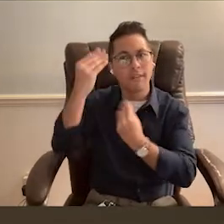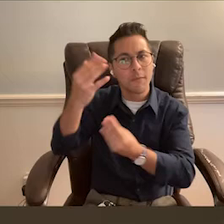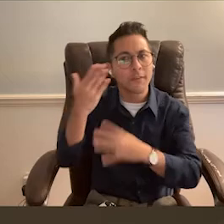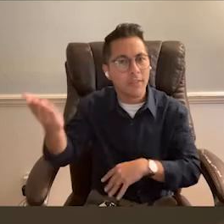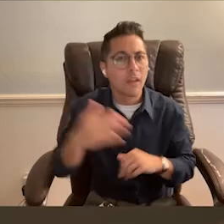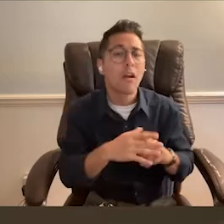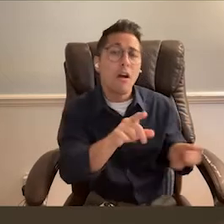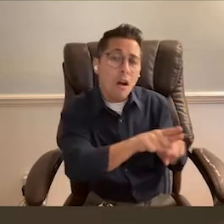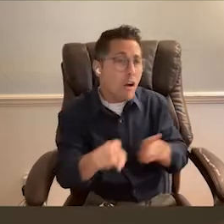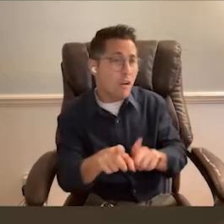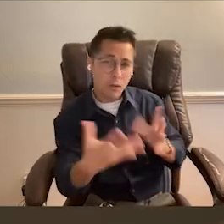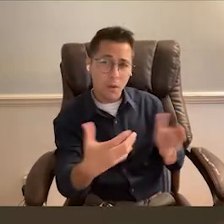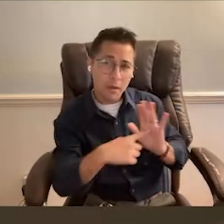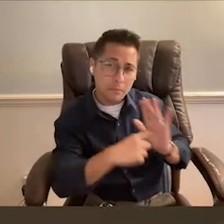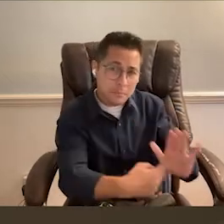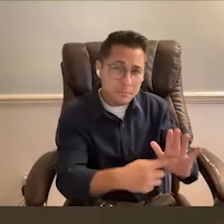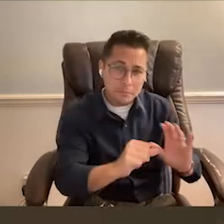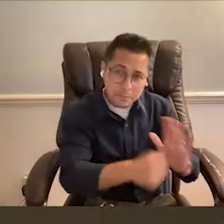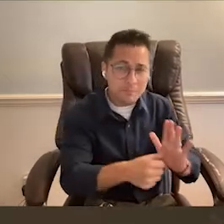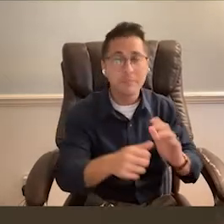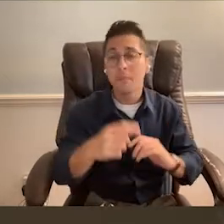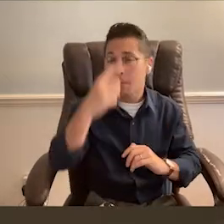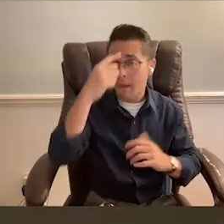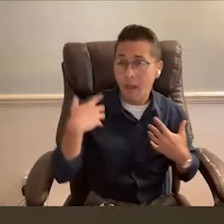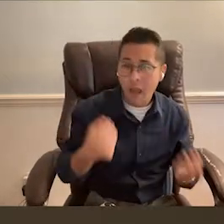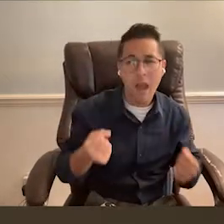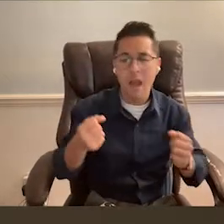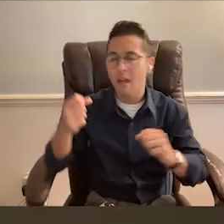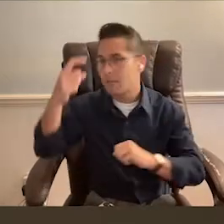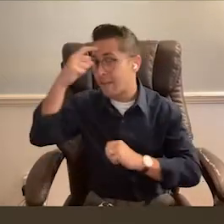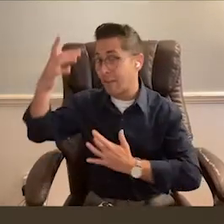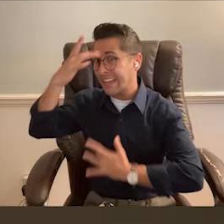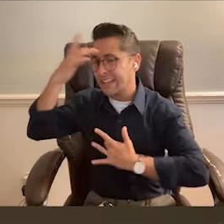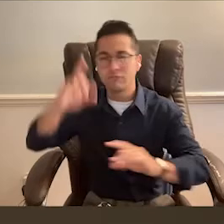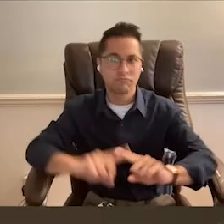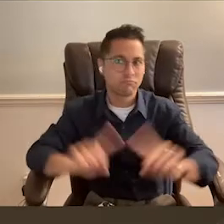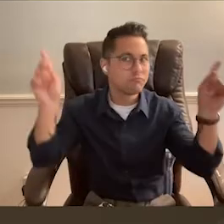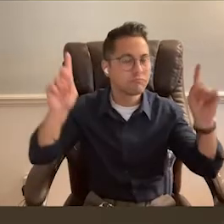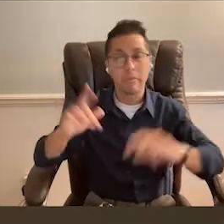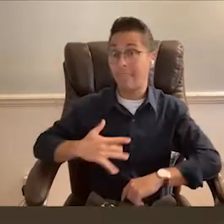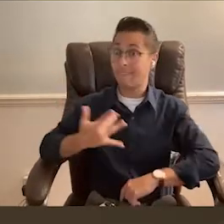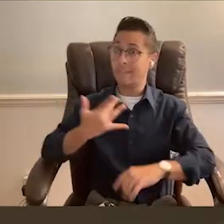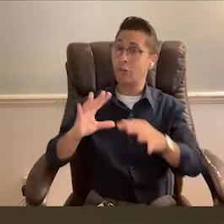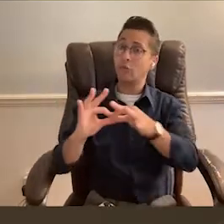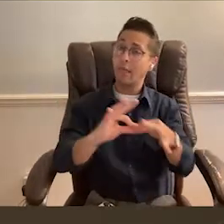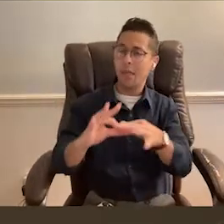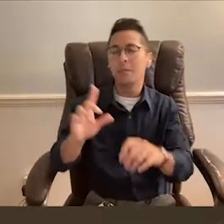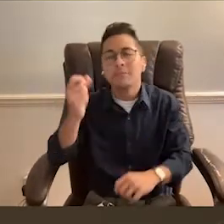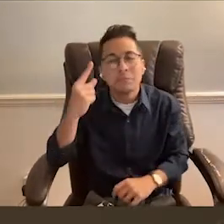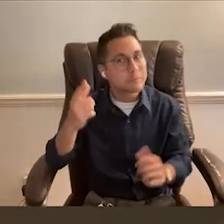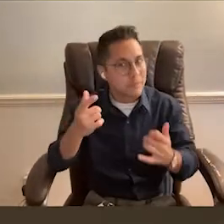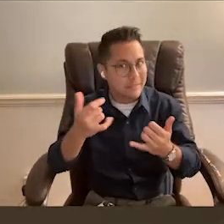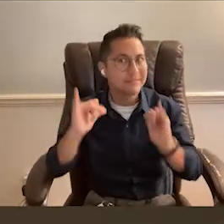very interesting to get the information. And one thing to definitely make clear, mental health is not the same as mental